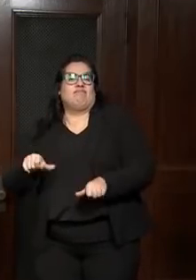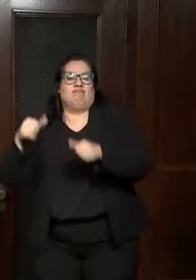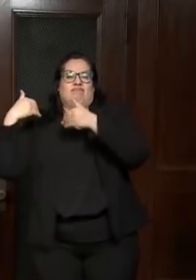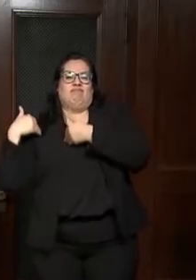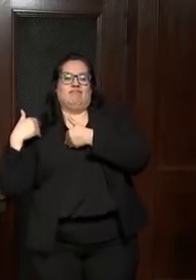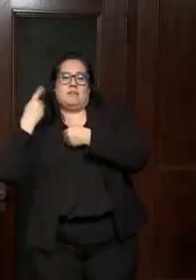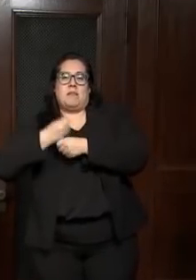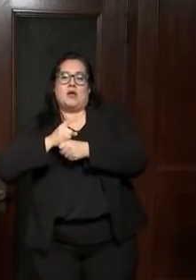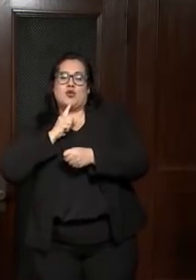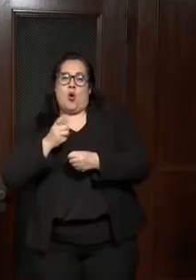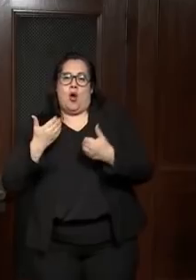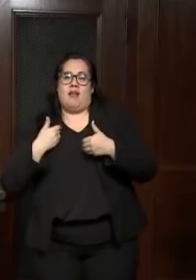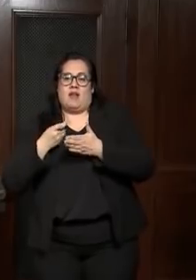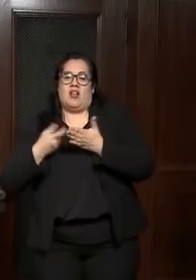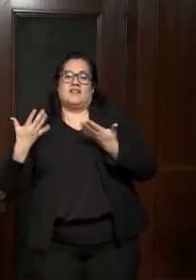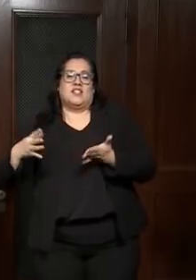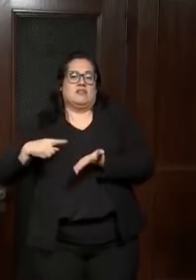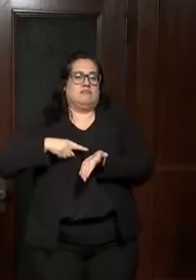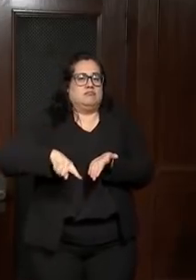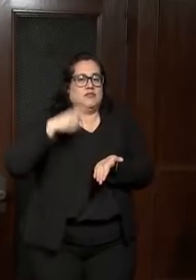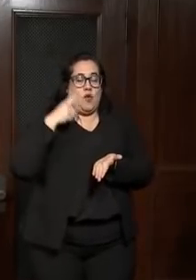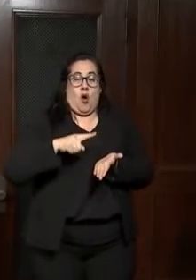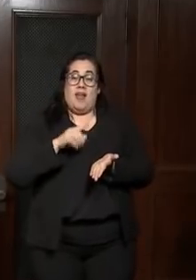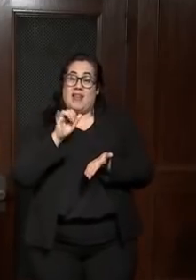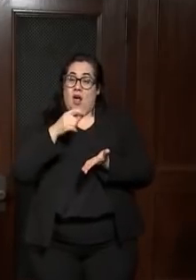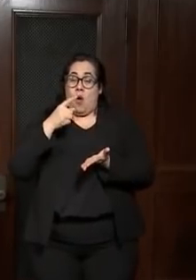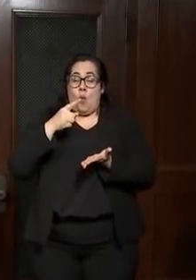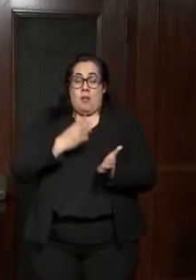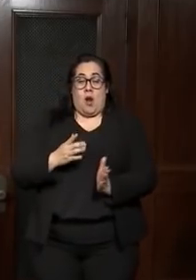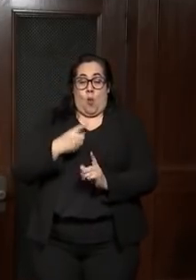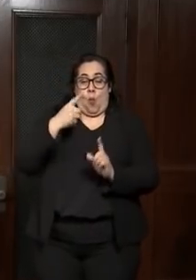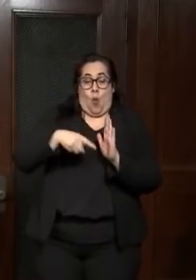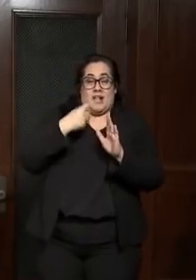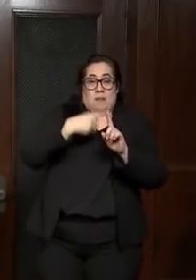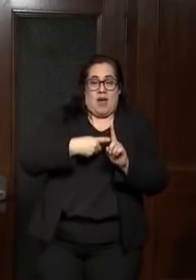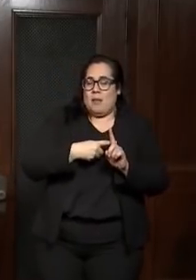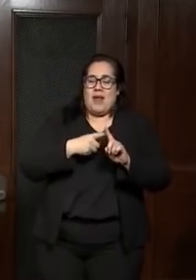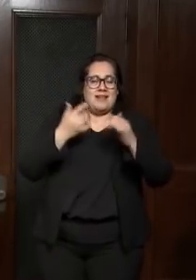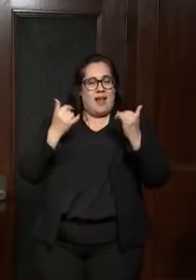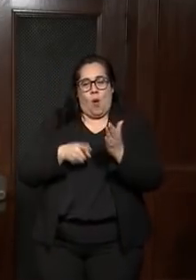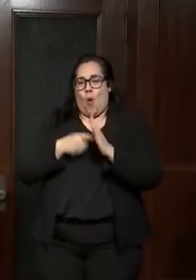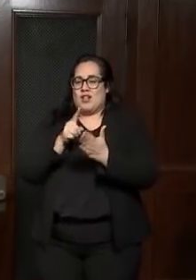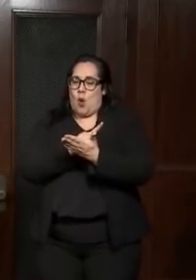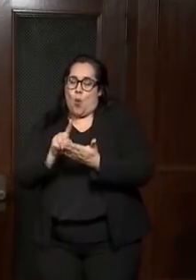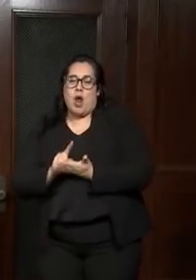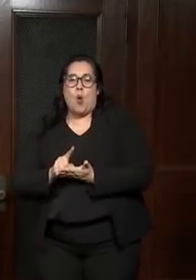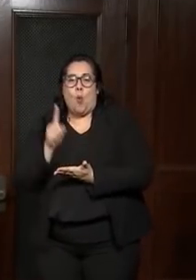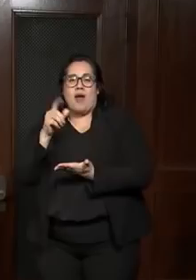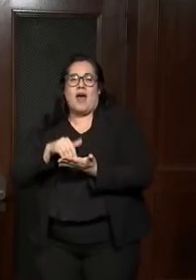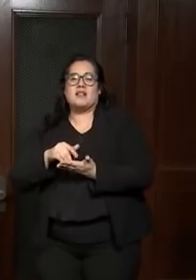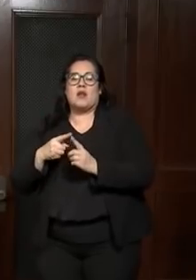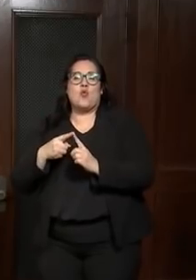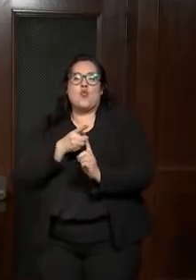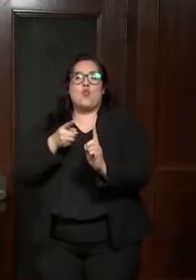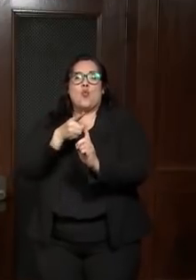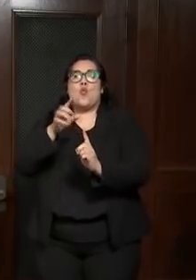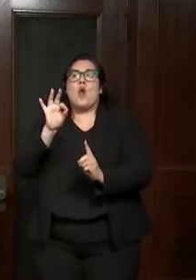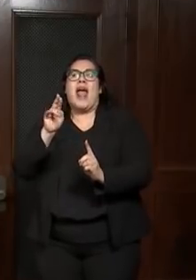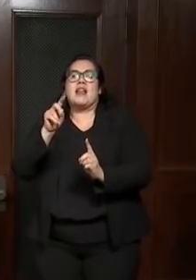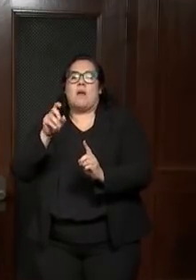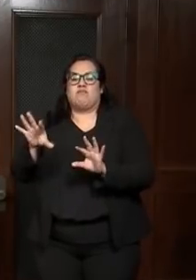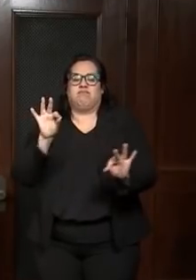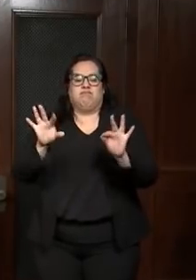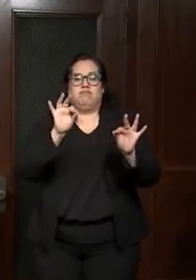to make sure that the costs are covered on something that was going to go once a month. Now we'll go once a week with 1,000 random Angelinos to take a blood